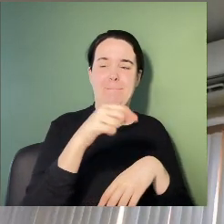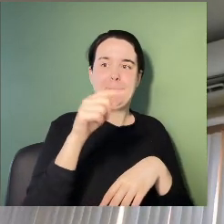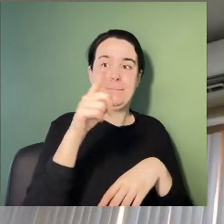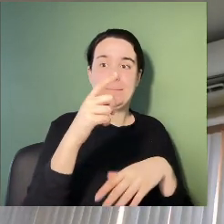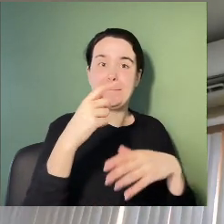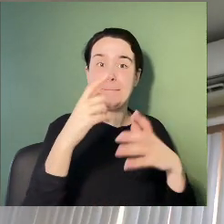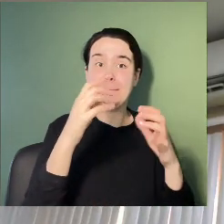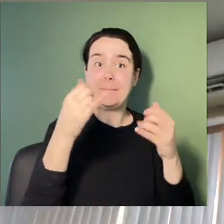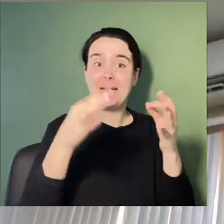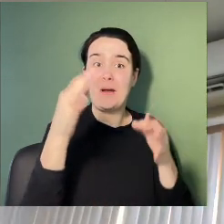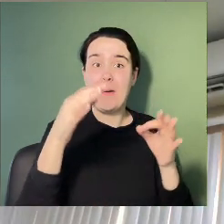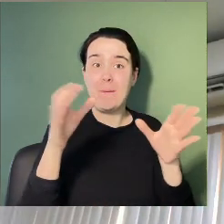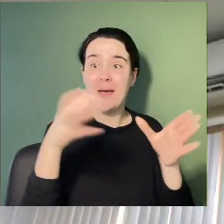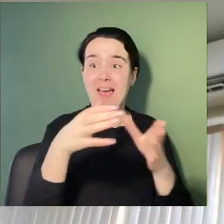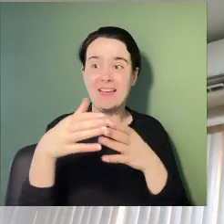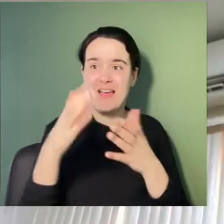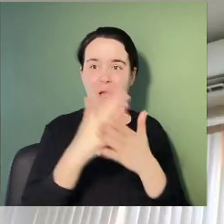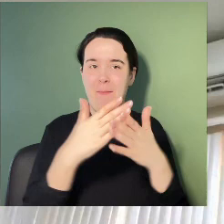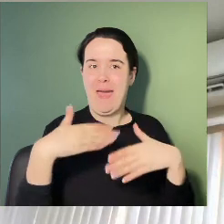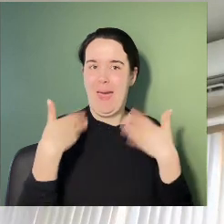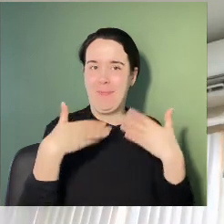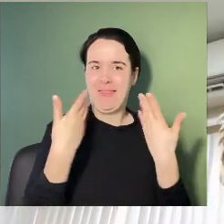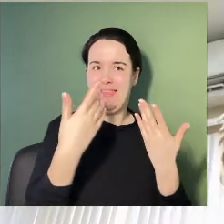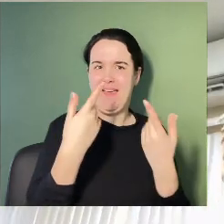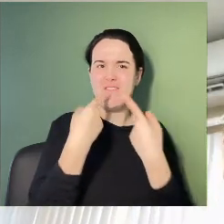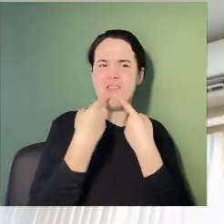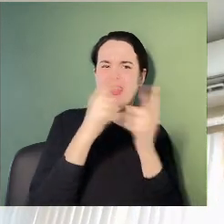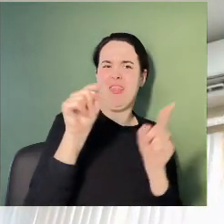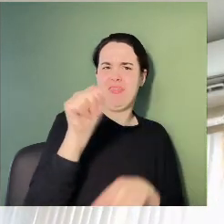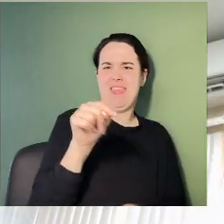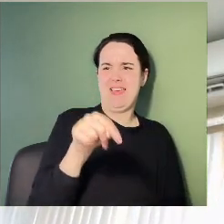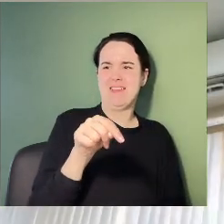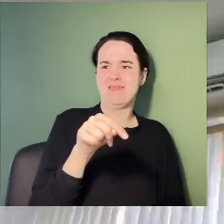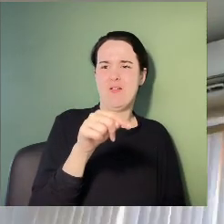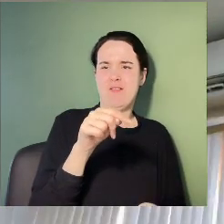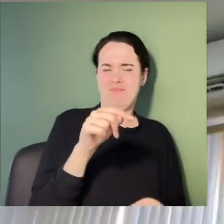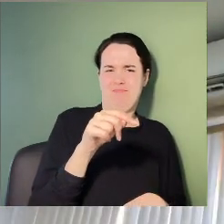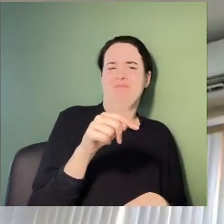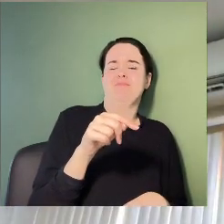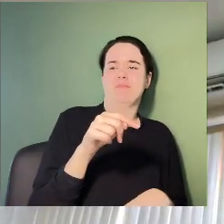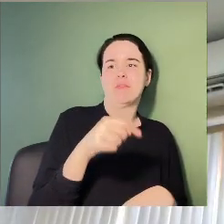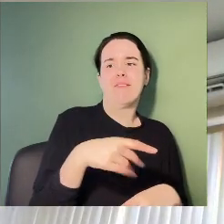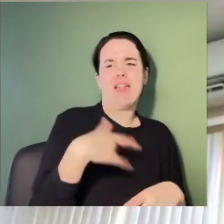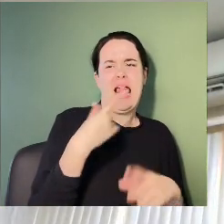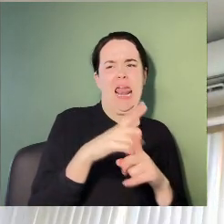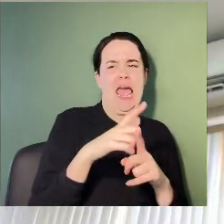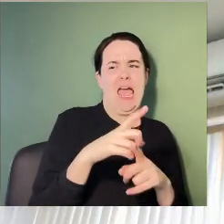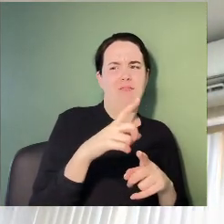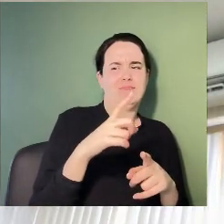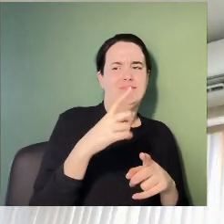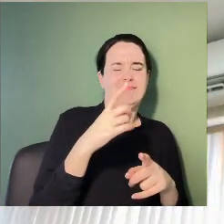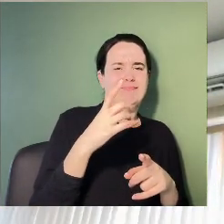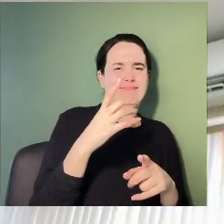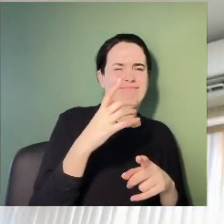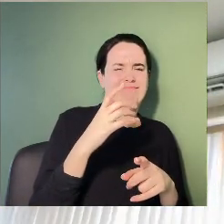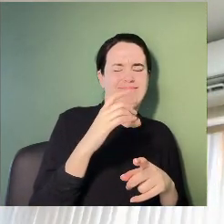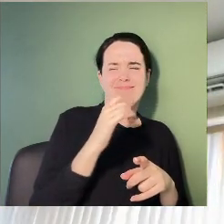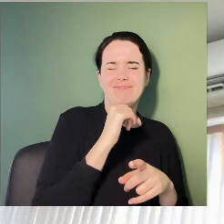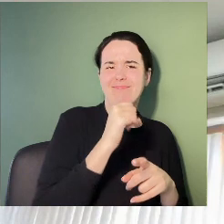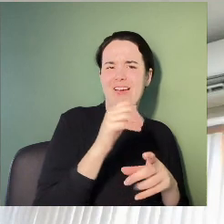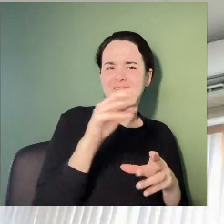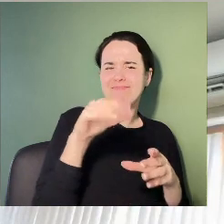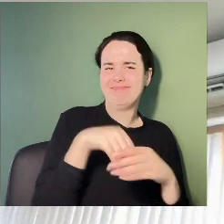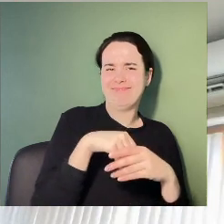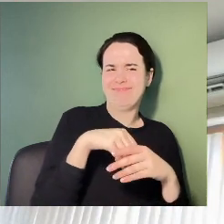the prospect of this. And so something like the Whose Vote Counts tool, I would say probably not. We've seen a lot of